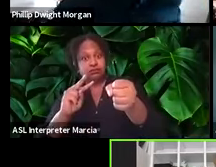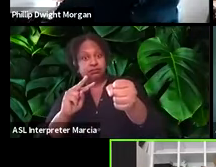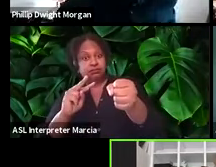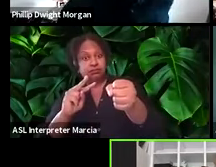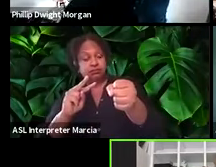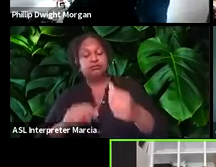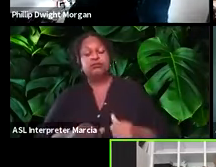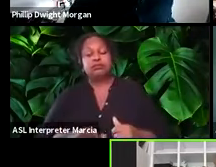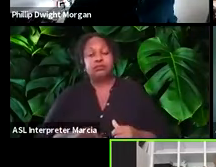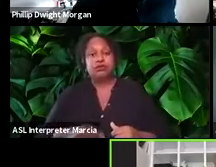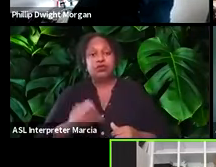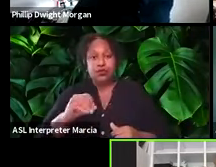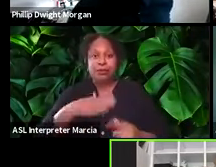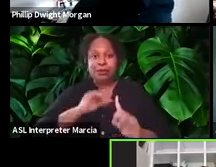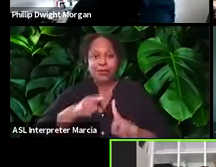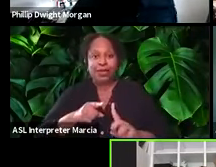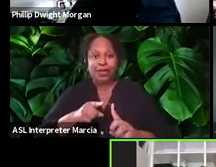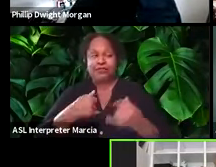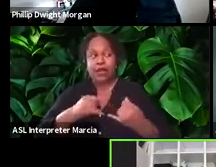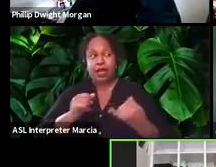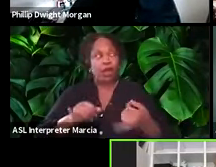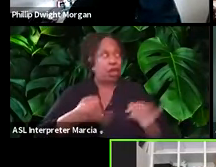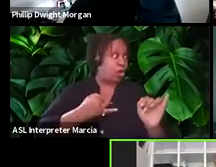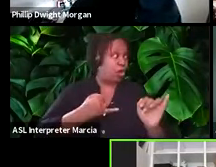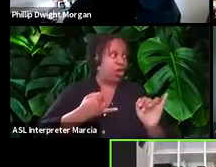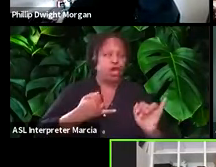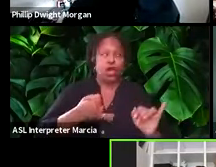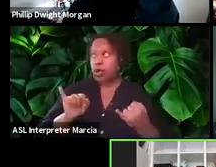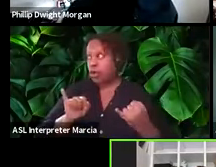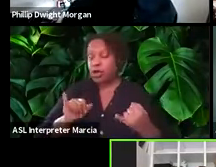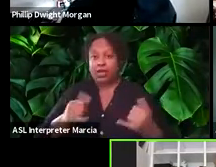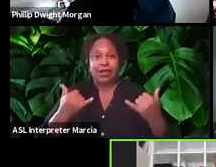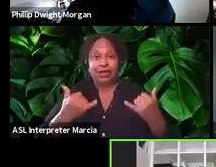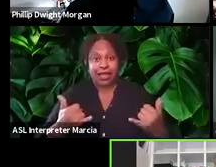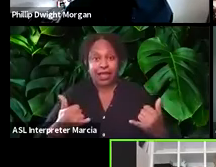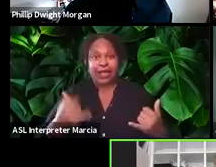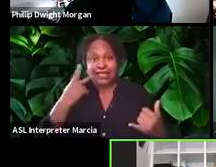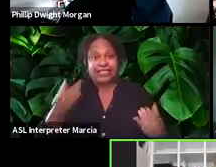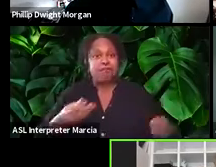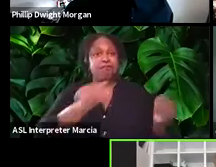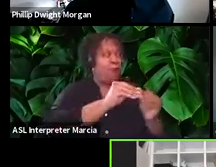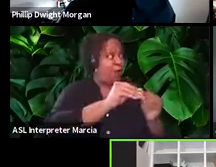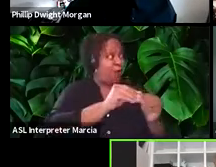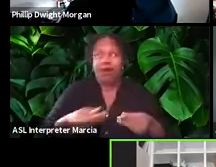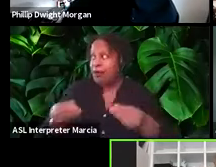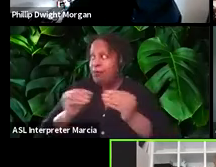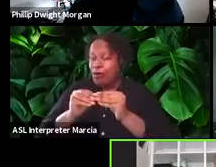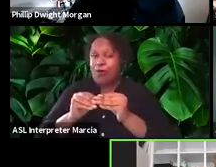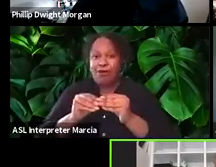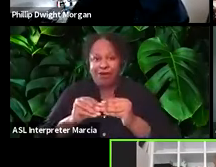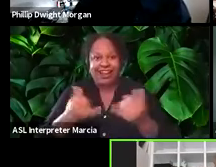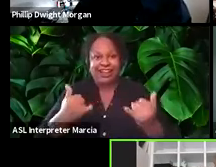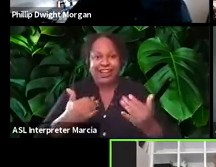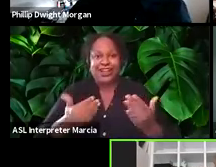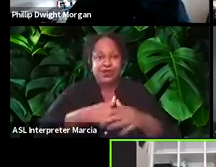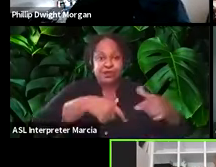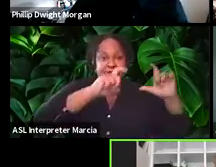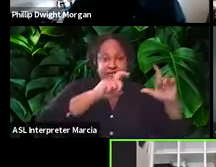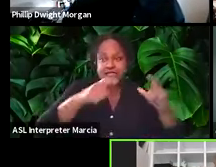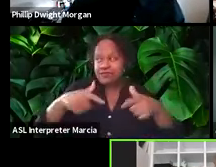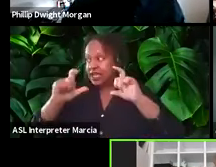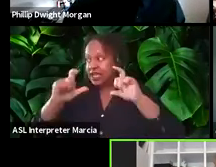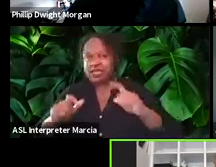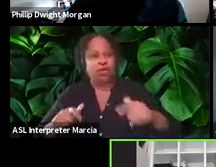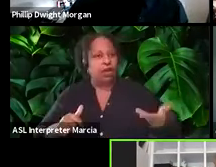and I look to my right, currently, I see a lot more. I see a lot new. I see a lot of new faces.